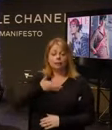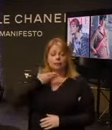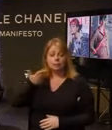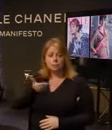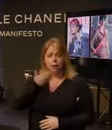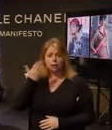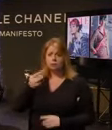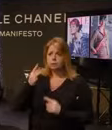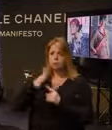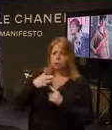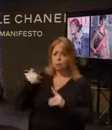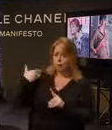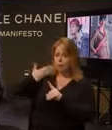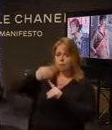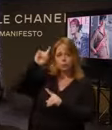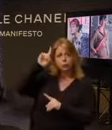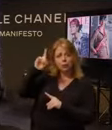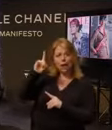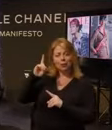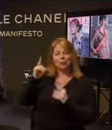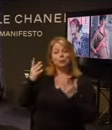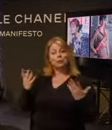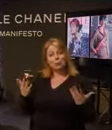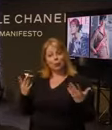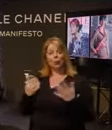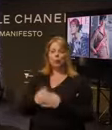us to this day. So on that note,